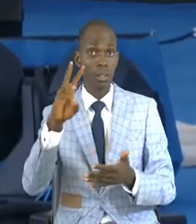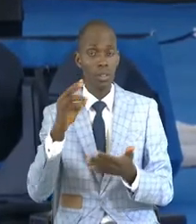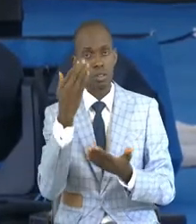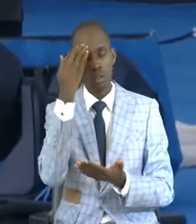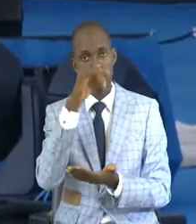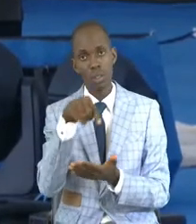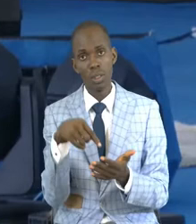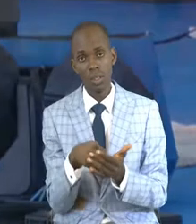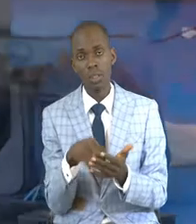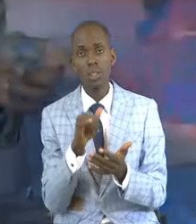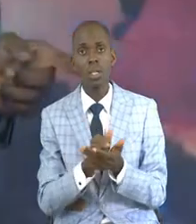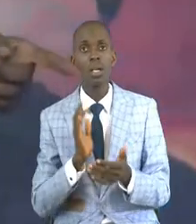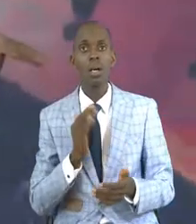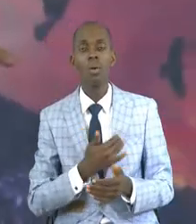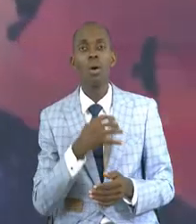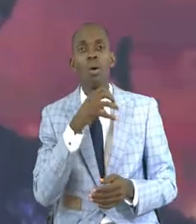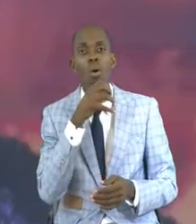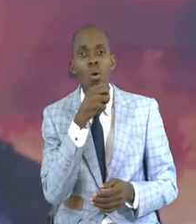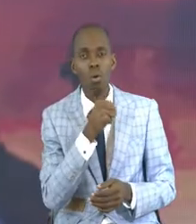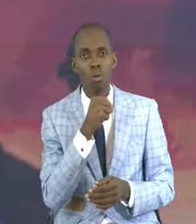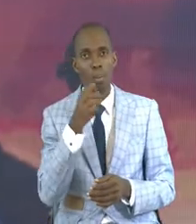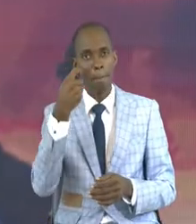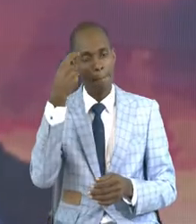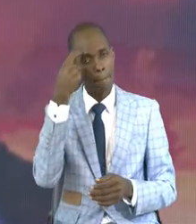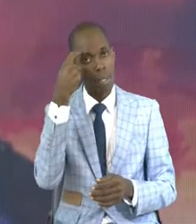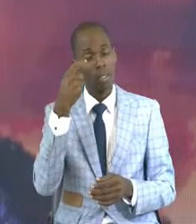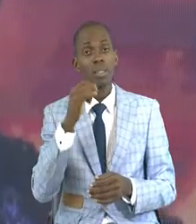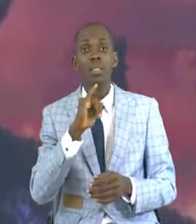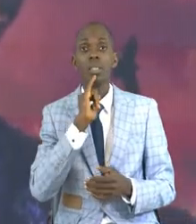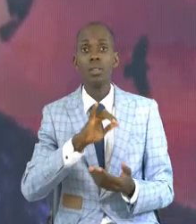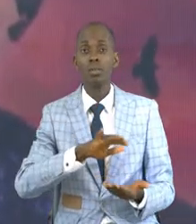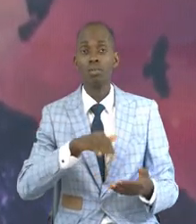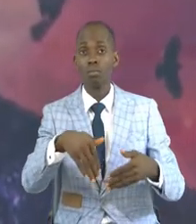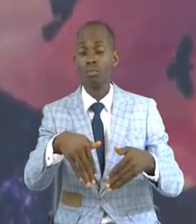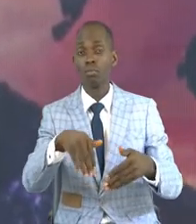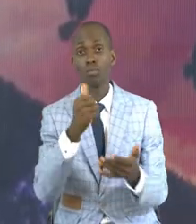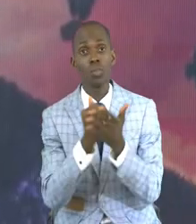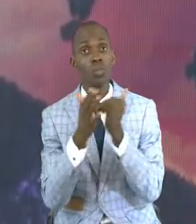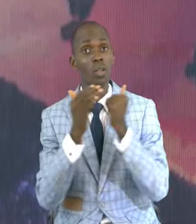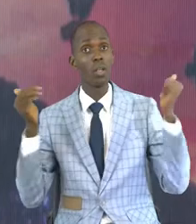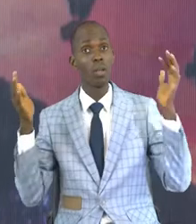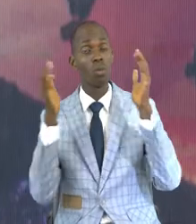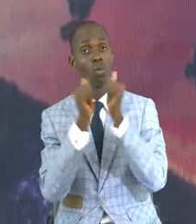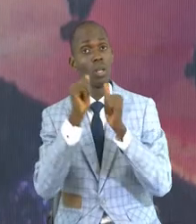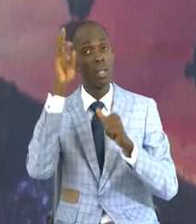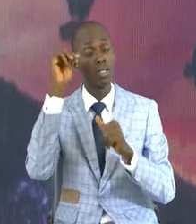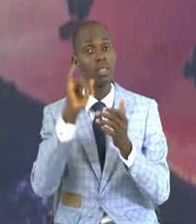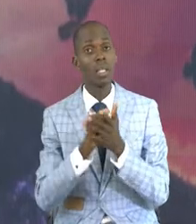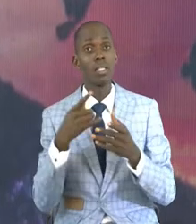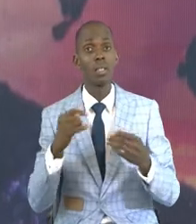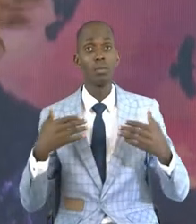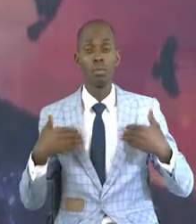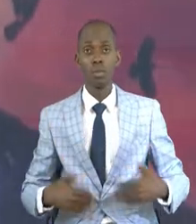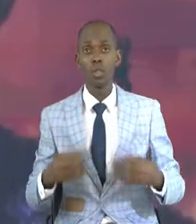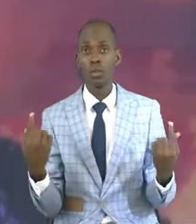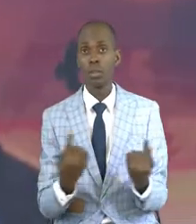is crucified with him, that the body of sin might be destroyed, that